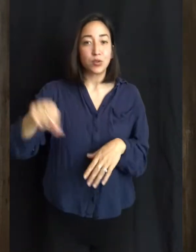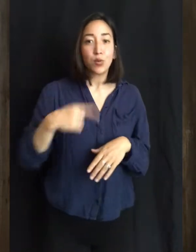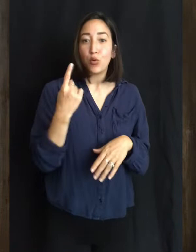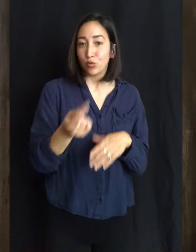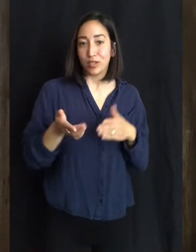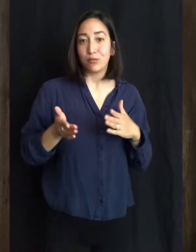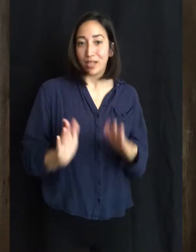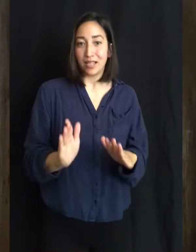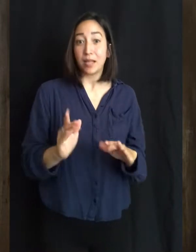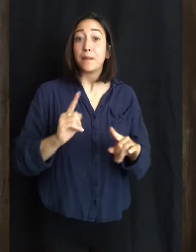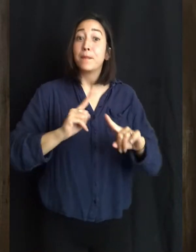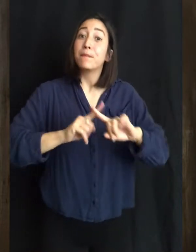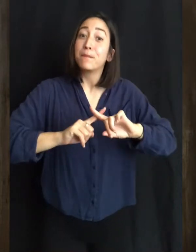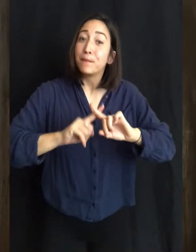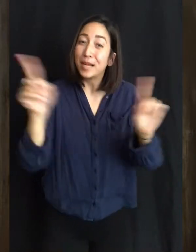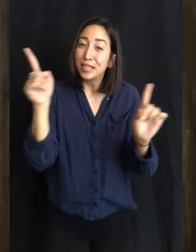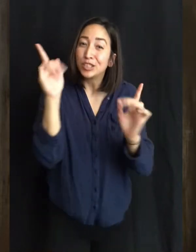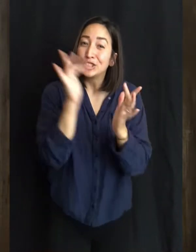Jesus fulfilled the law.